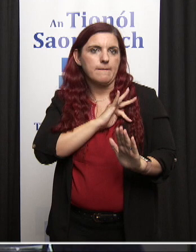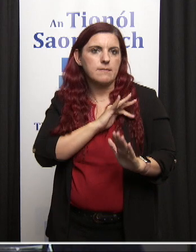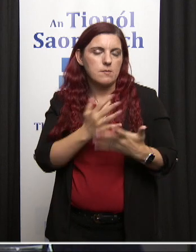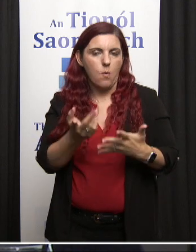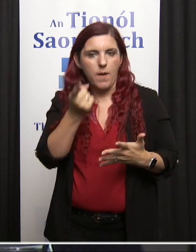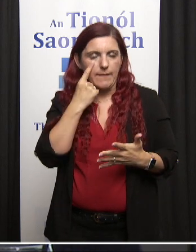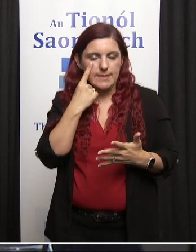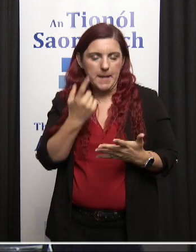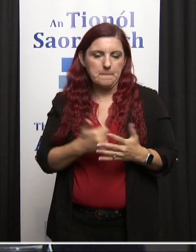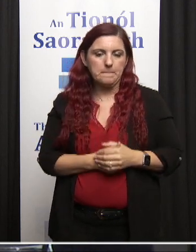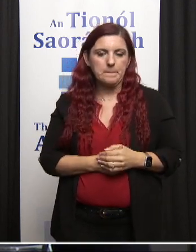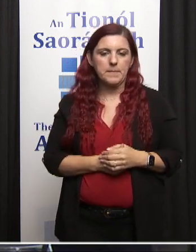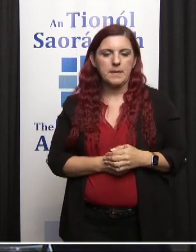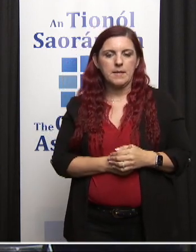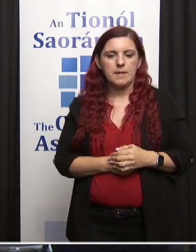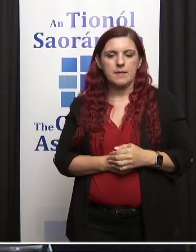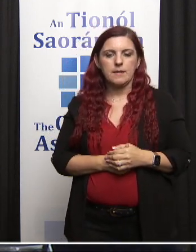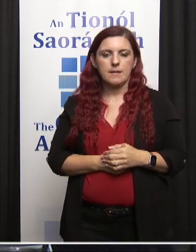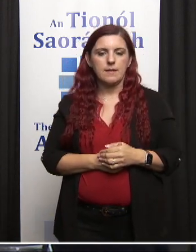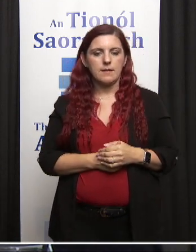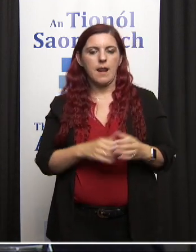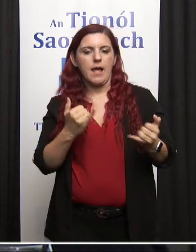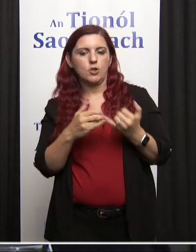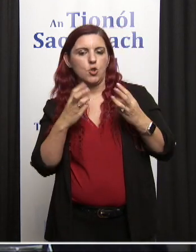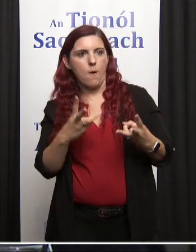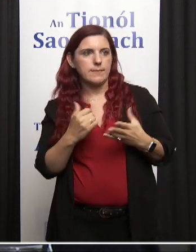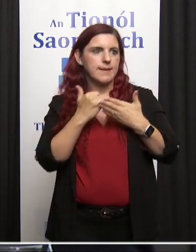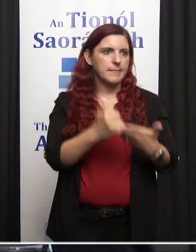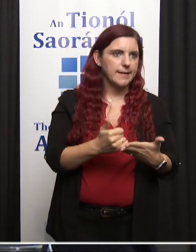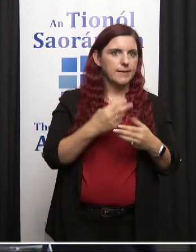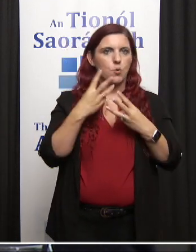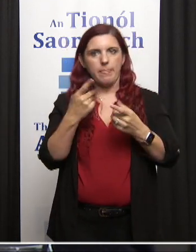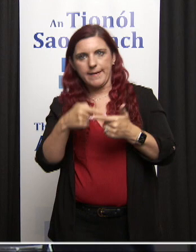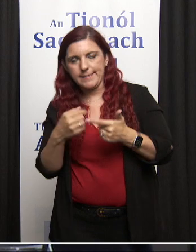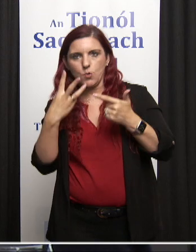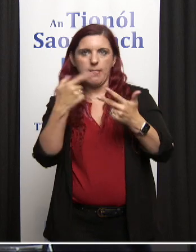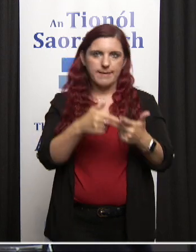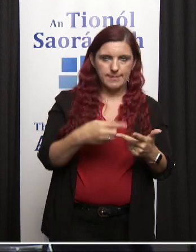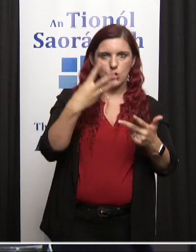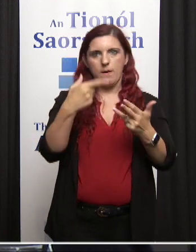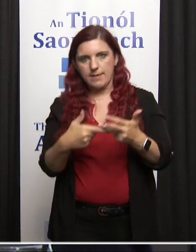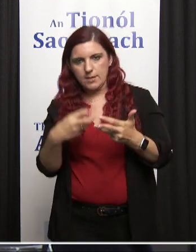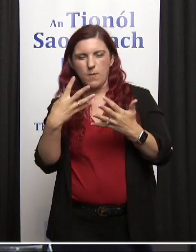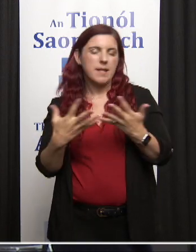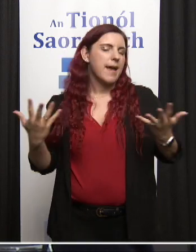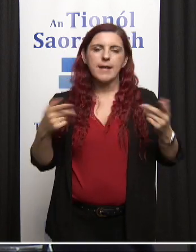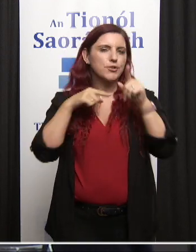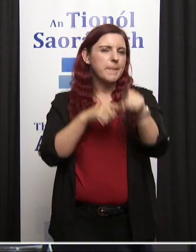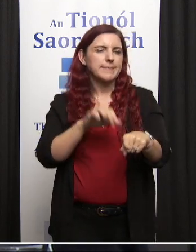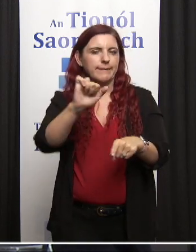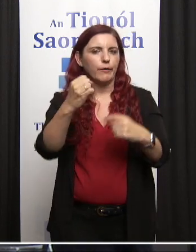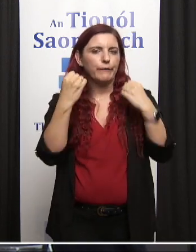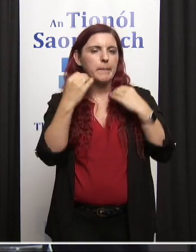using a series of questions like, do you want a deputy mayor? Do you want a plenary session? Do you want a